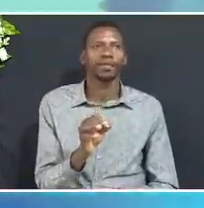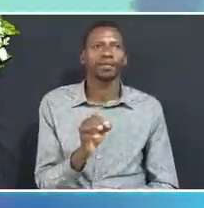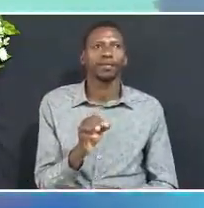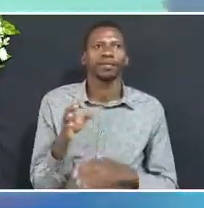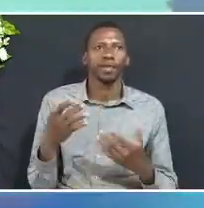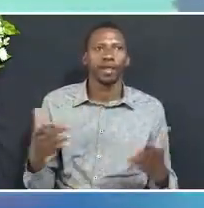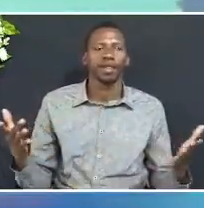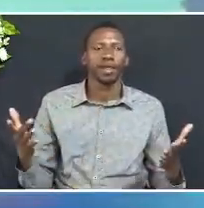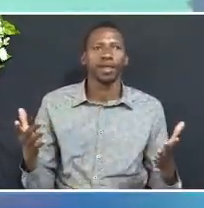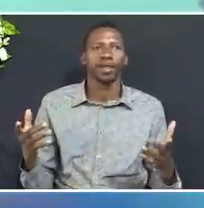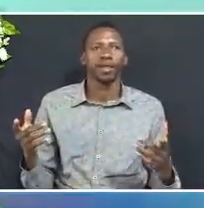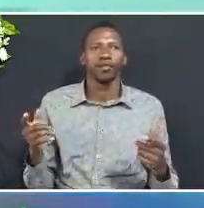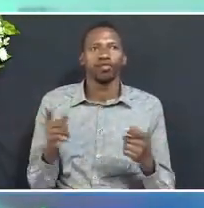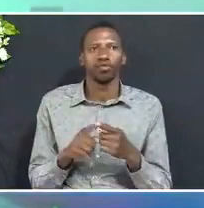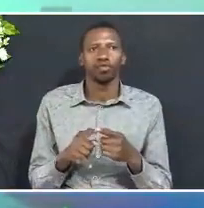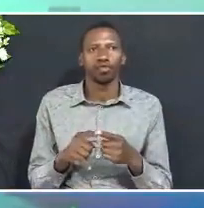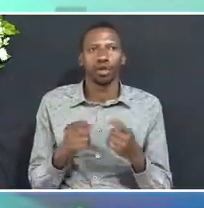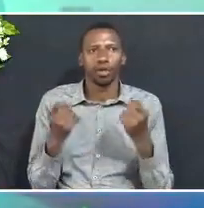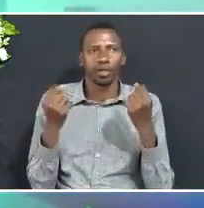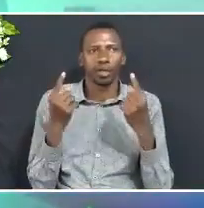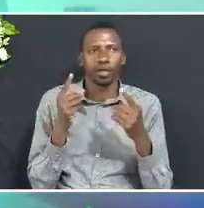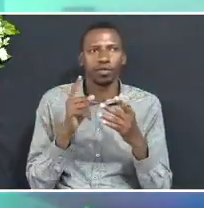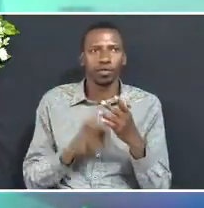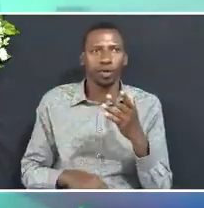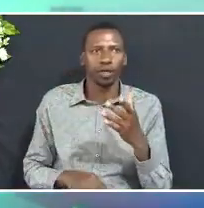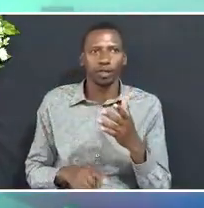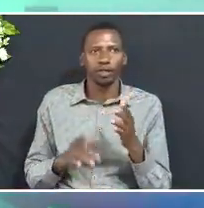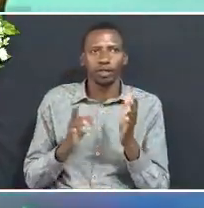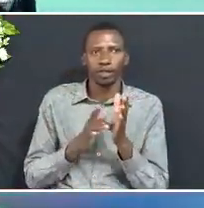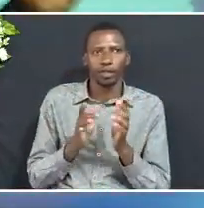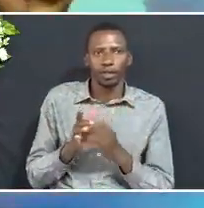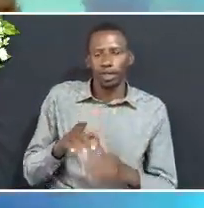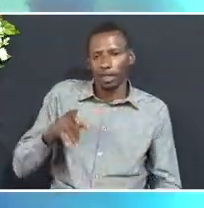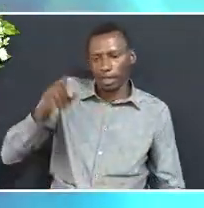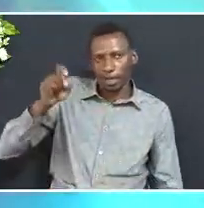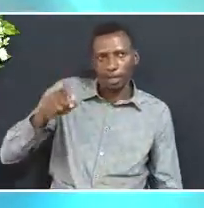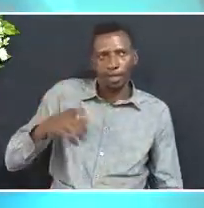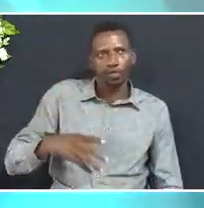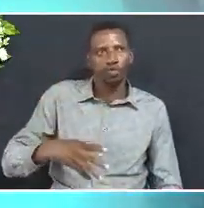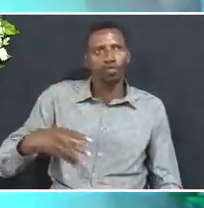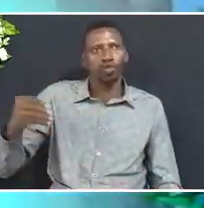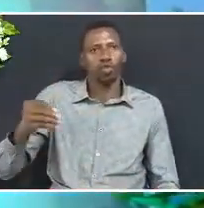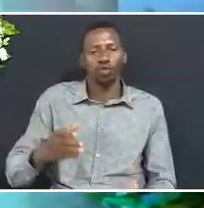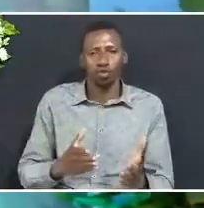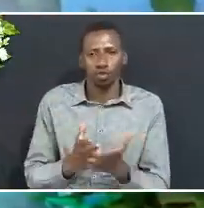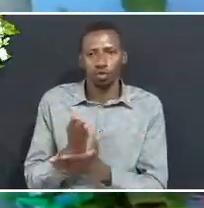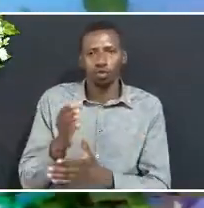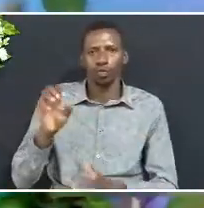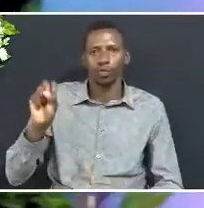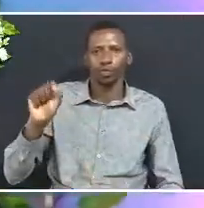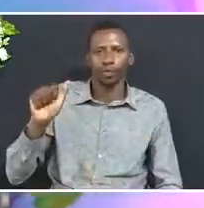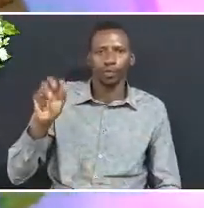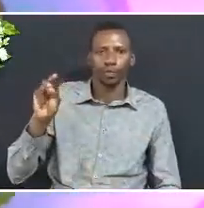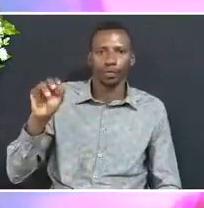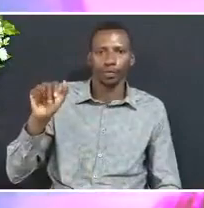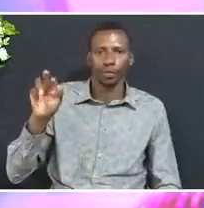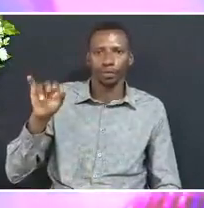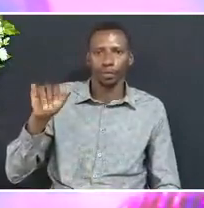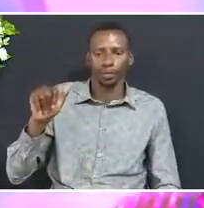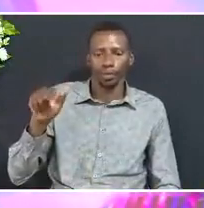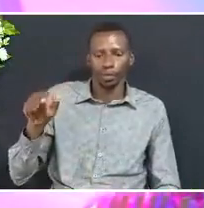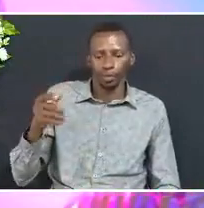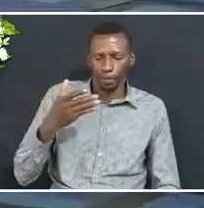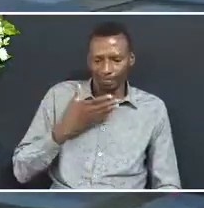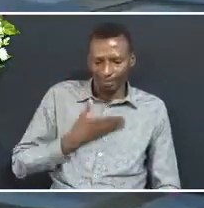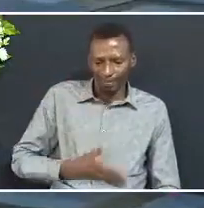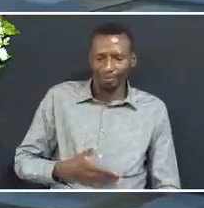thing to highlight, that he needed to go through Samaria. He was hungry. He was tired. He